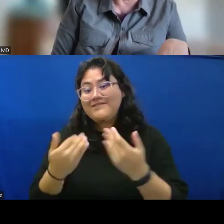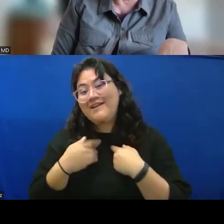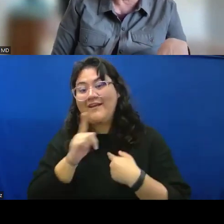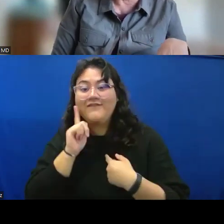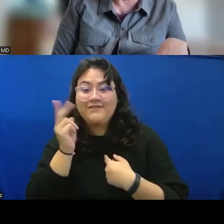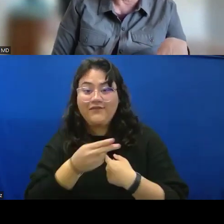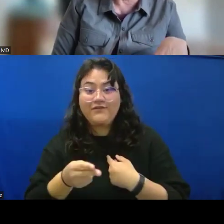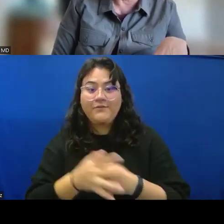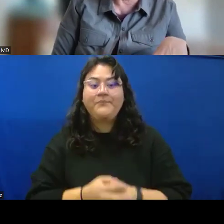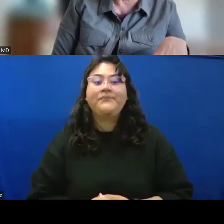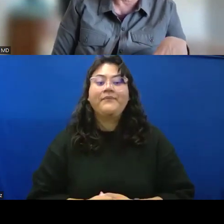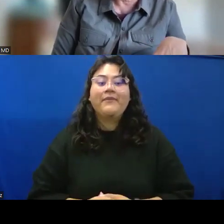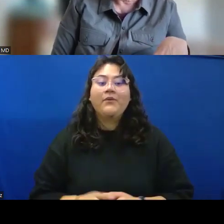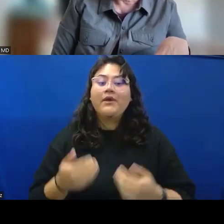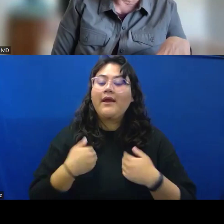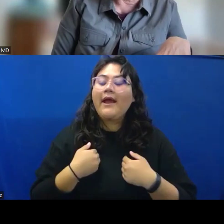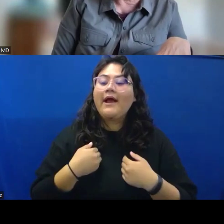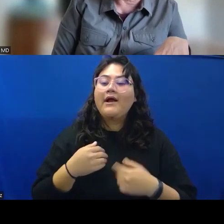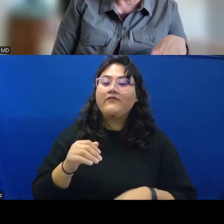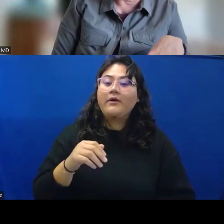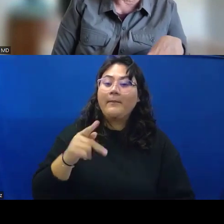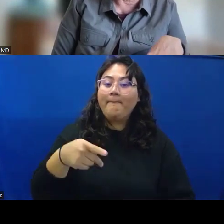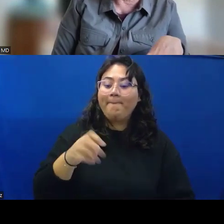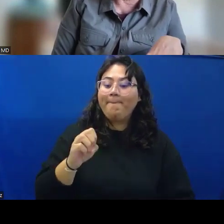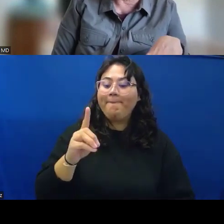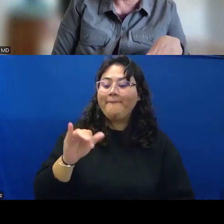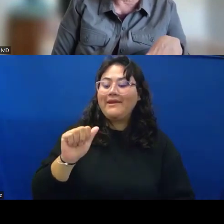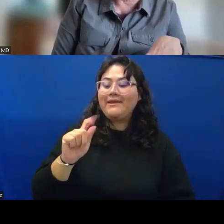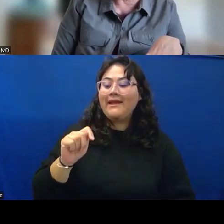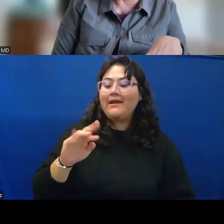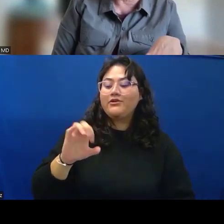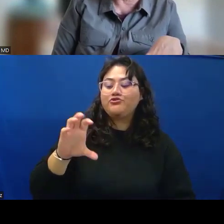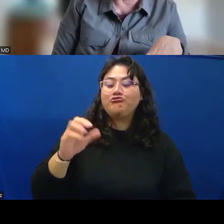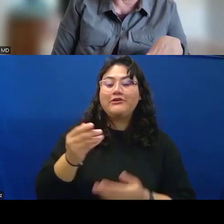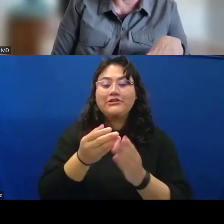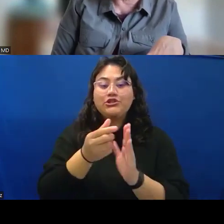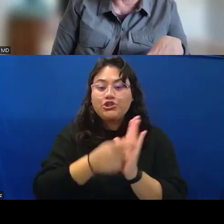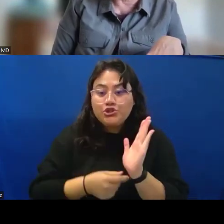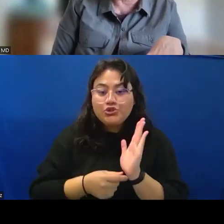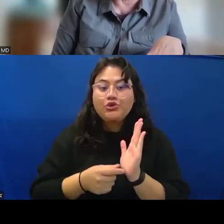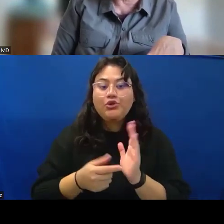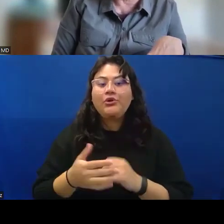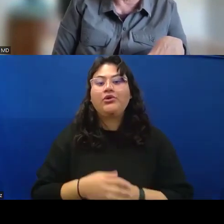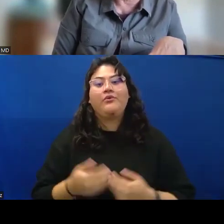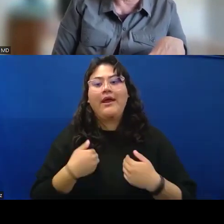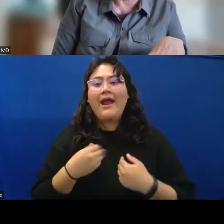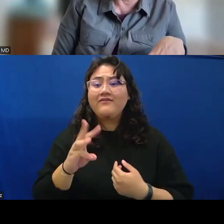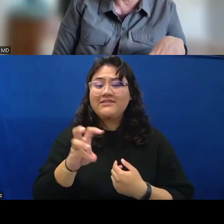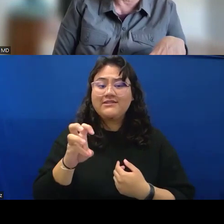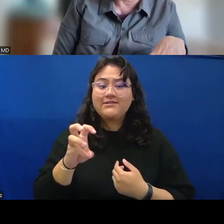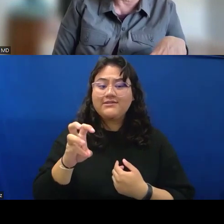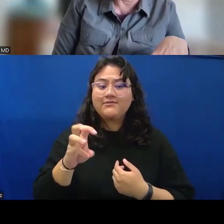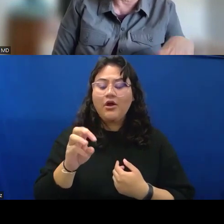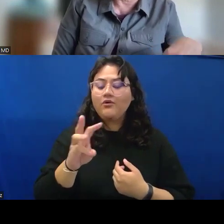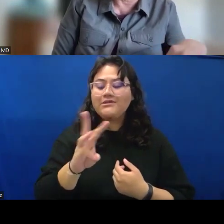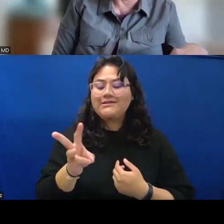pediatric journal called Pediatrics. It has a circulation of about 68,000, and it's in this journal that all